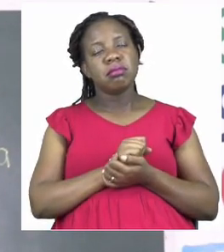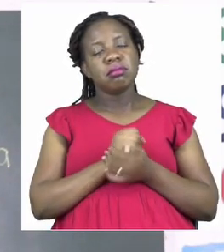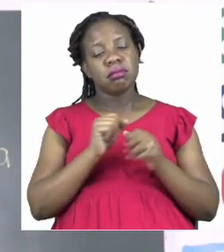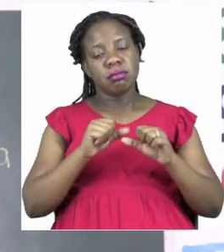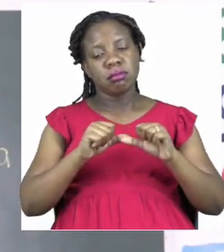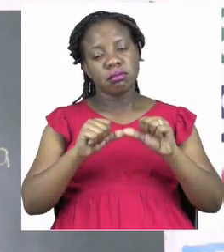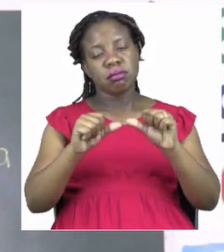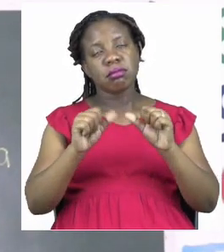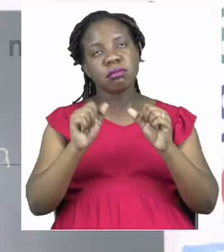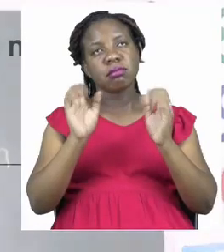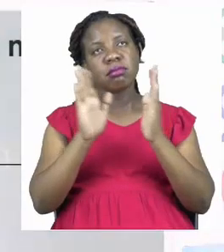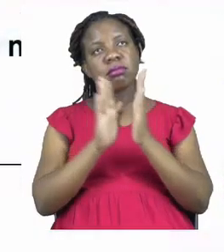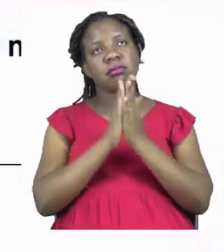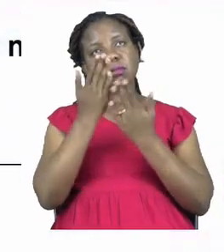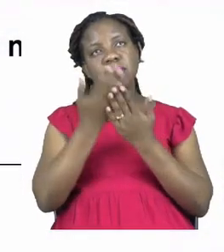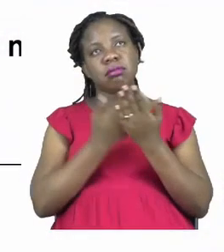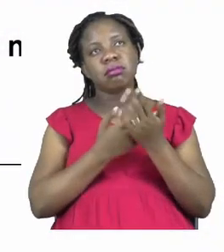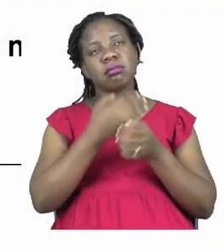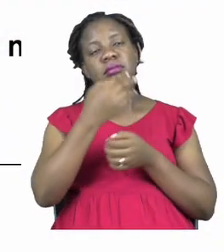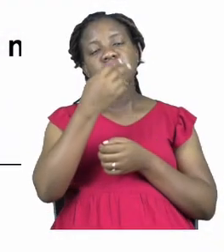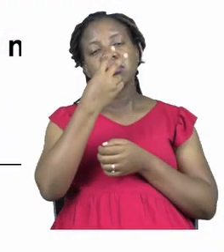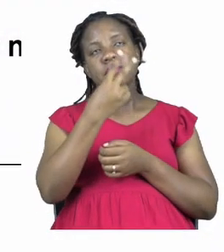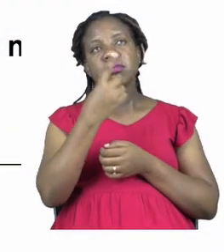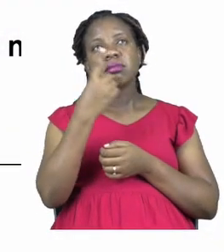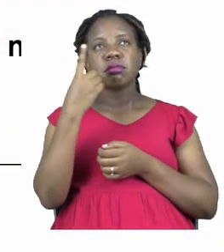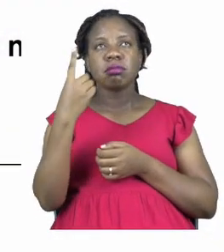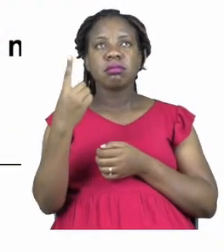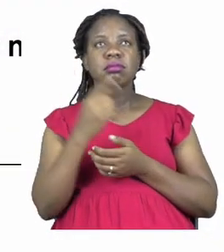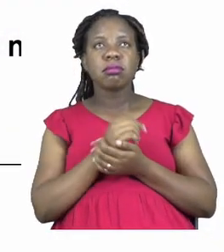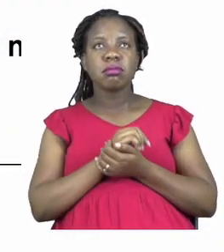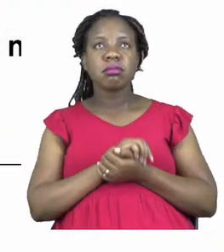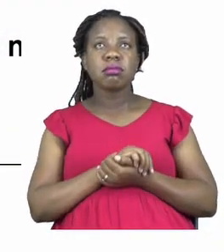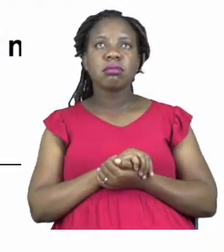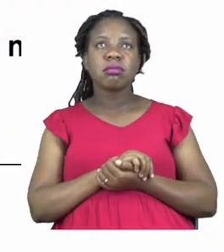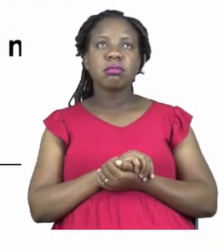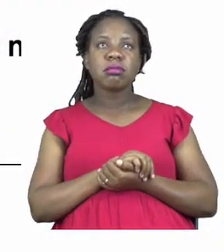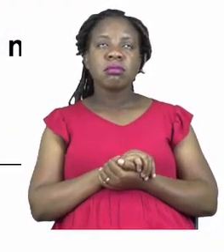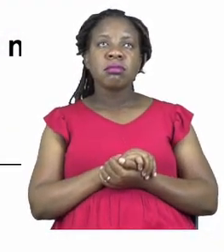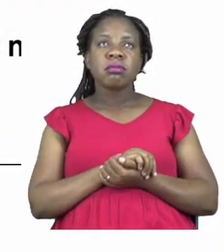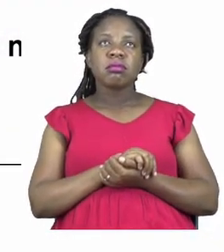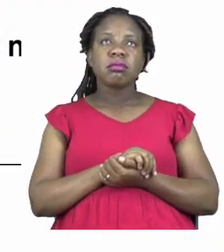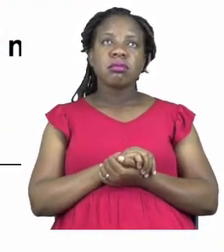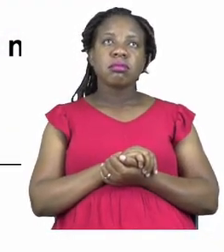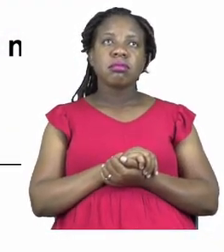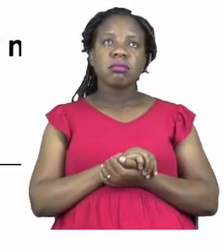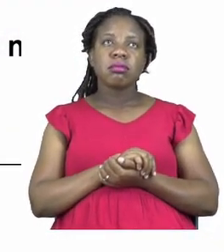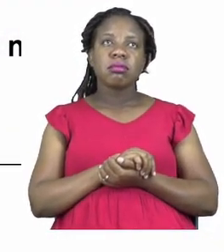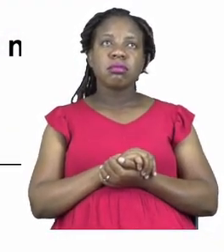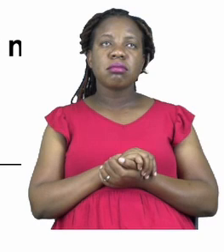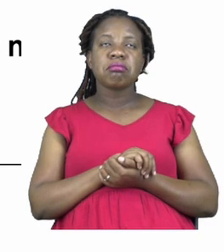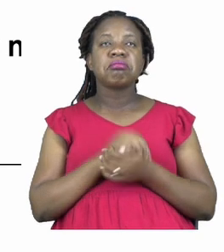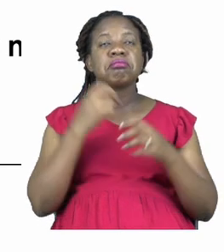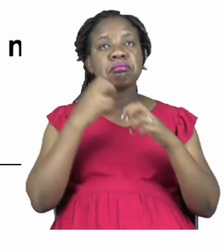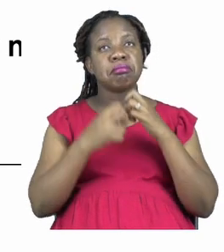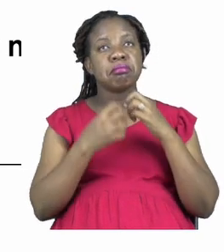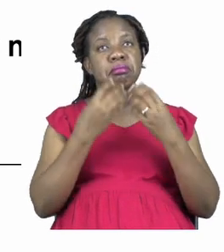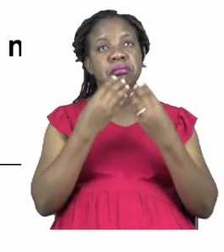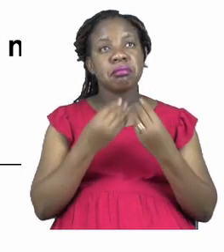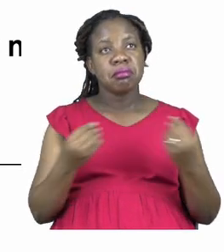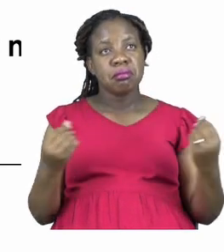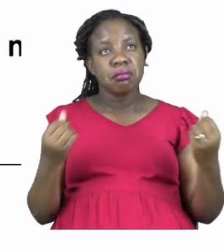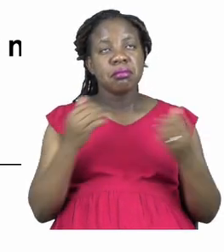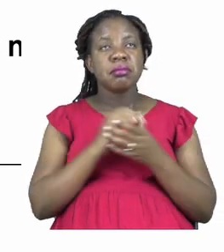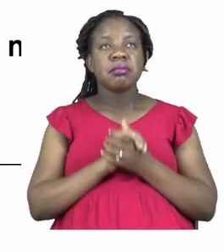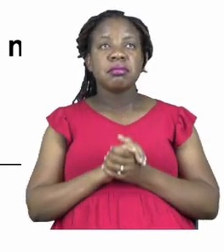21. On page 21, we are going to be doing our problem-solving